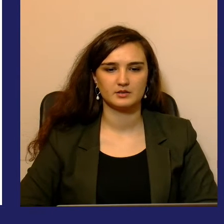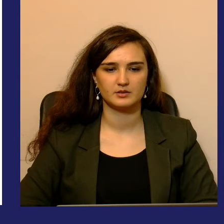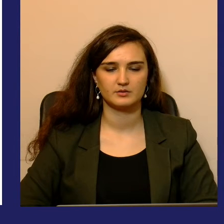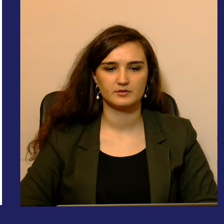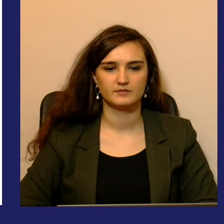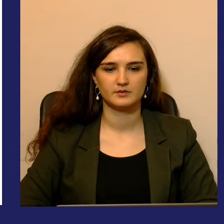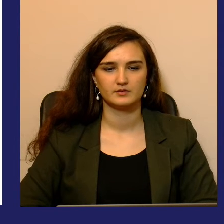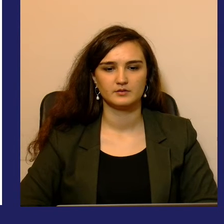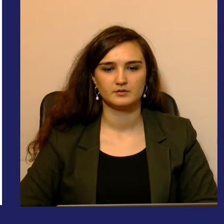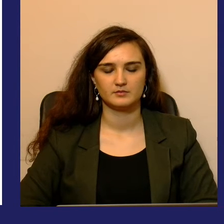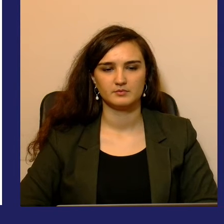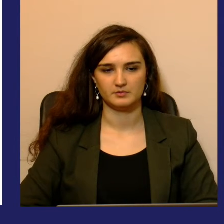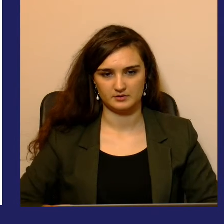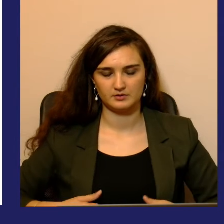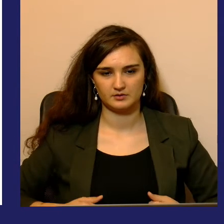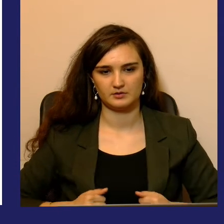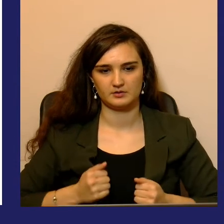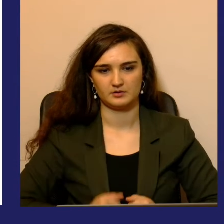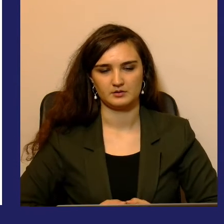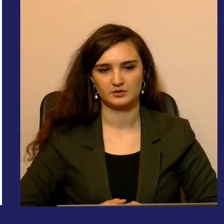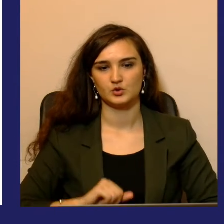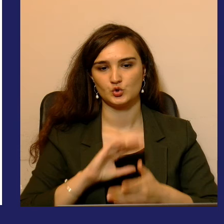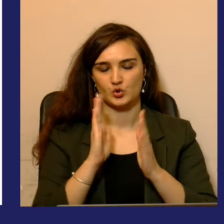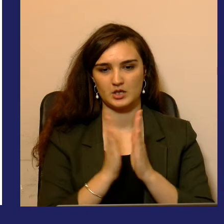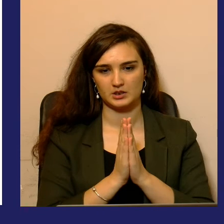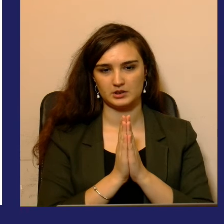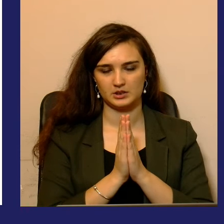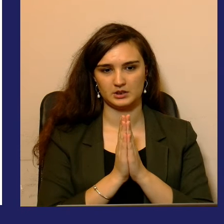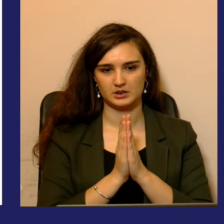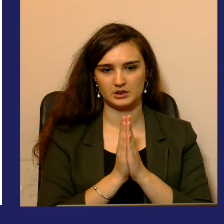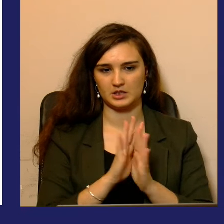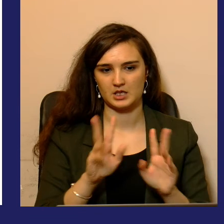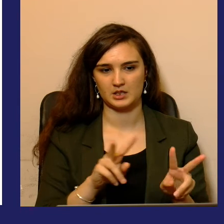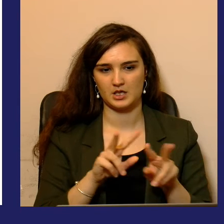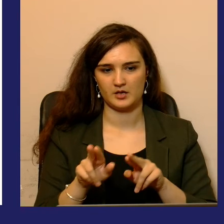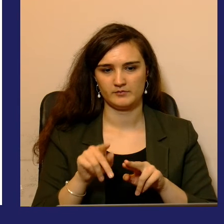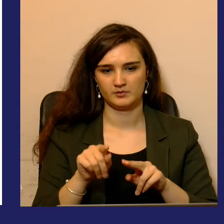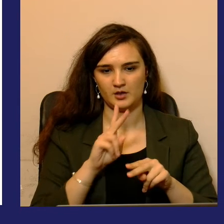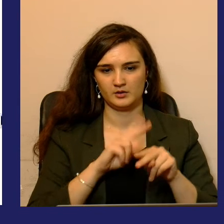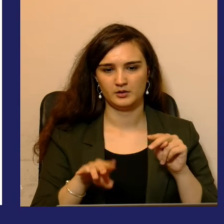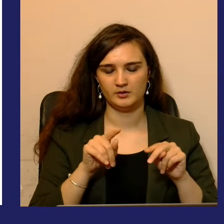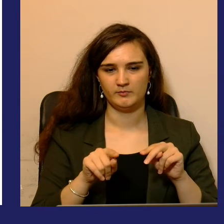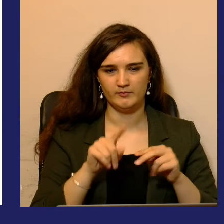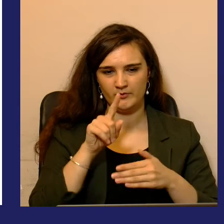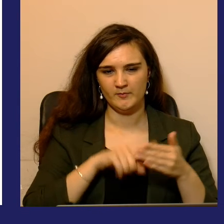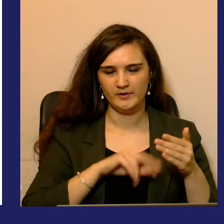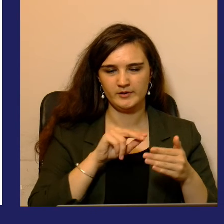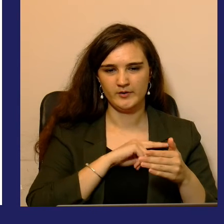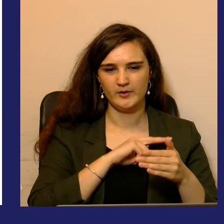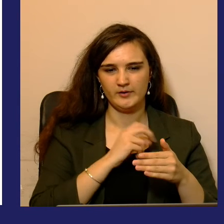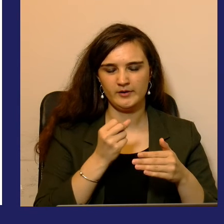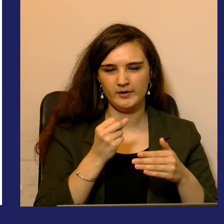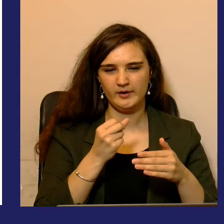Mexico has generally lost an enormous, over the course of 13 years, has lost